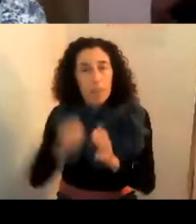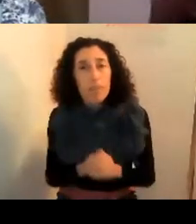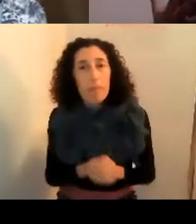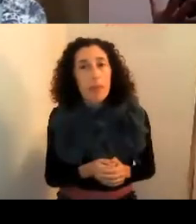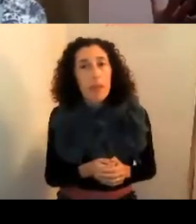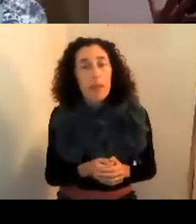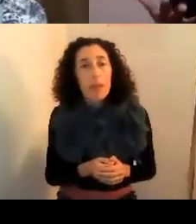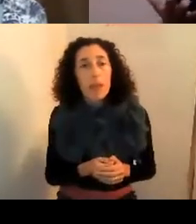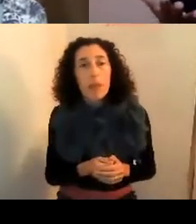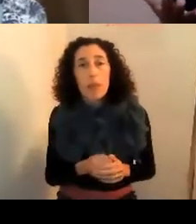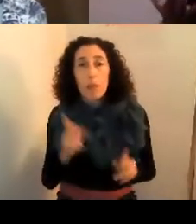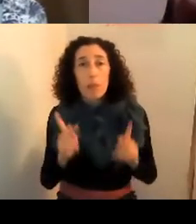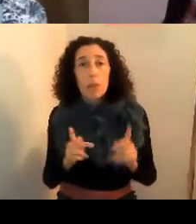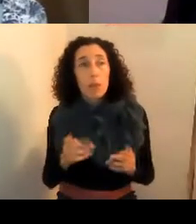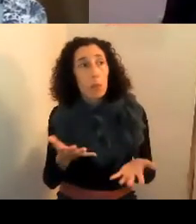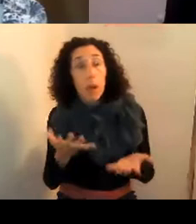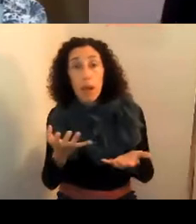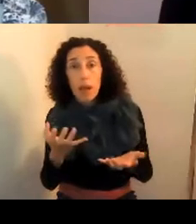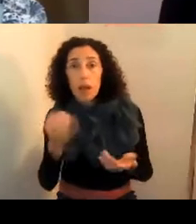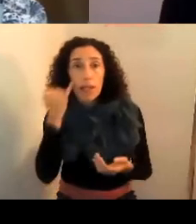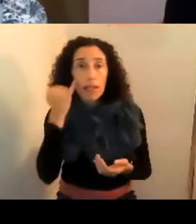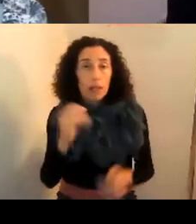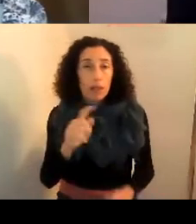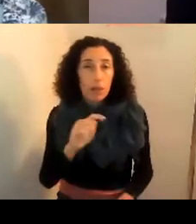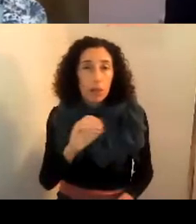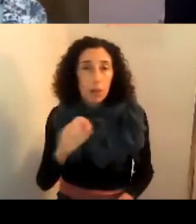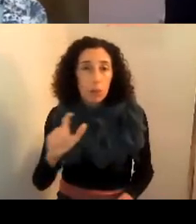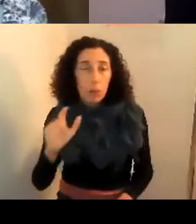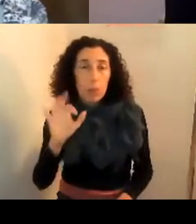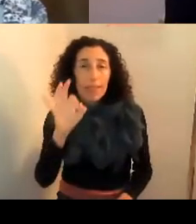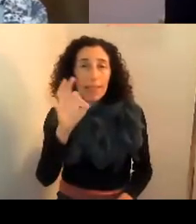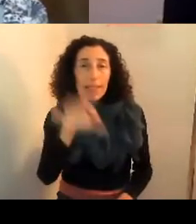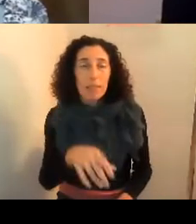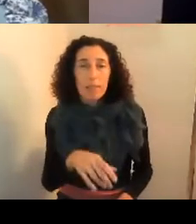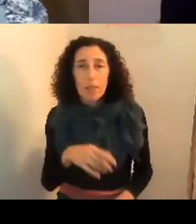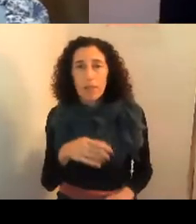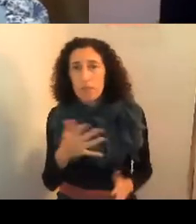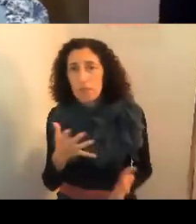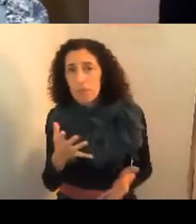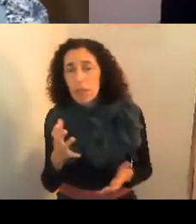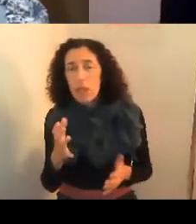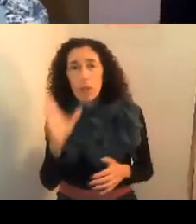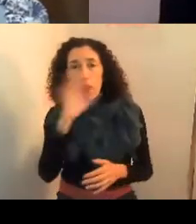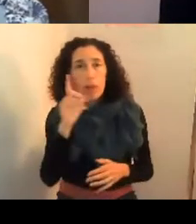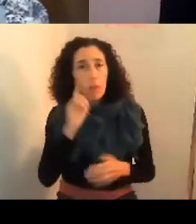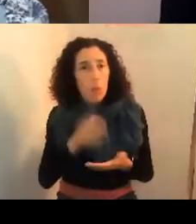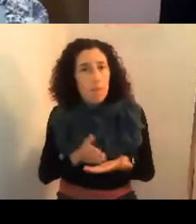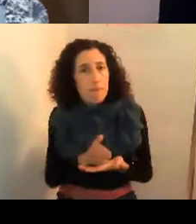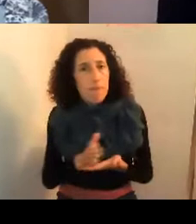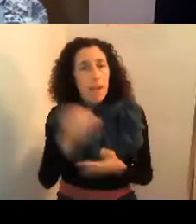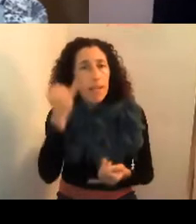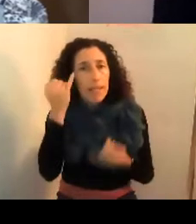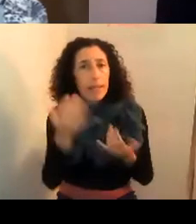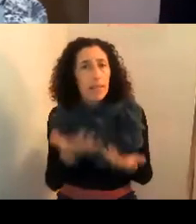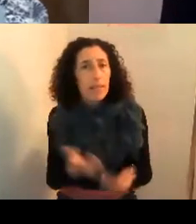tips for how people can do that for themselves in their art making or in their community practice, using creativity, using art? I